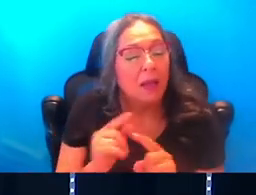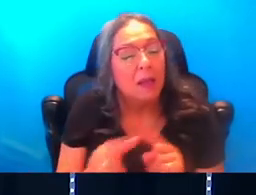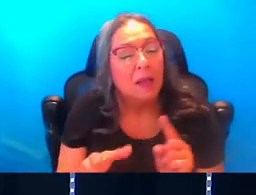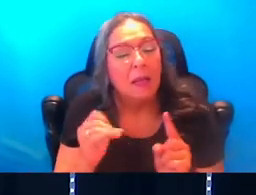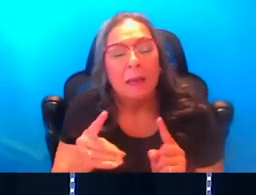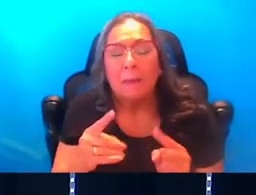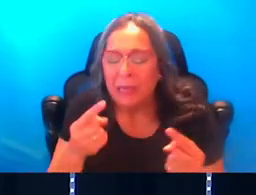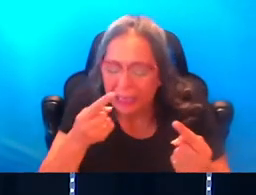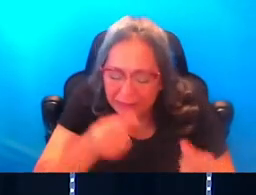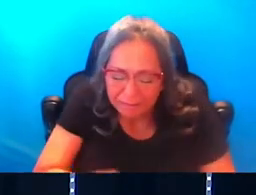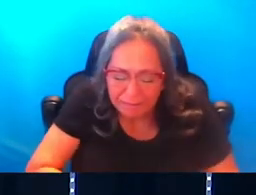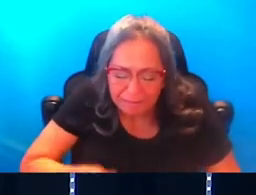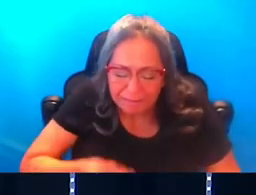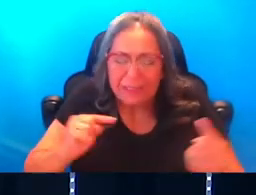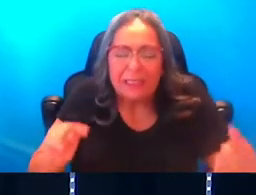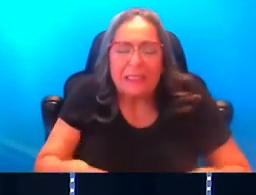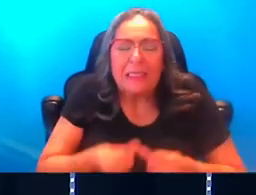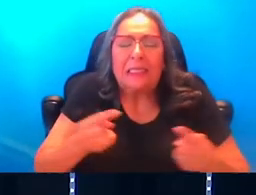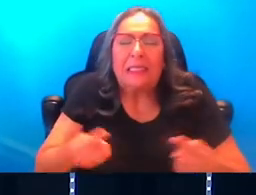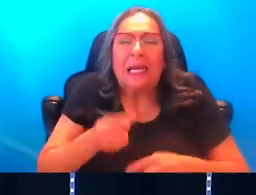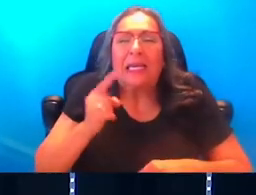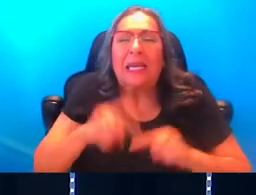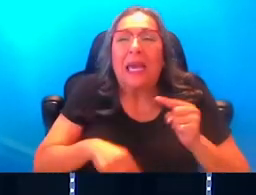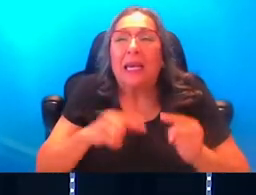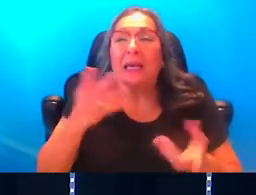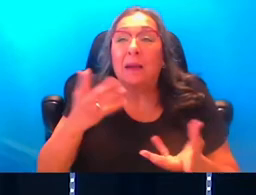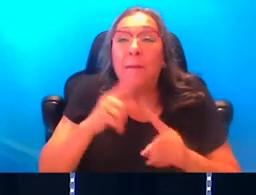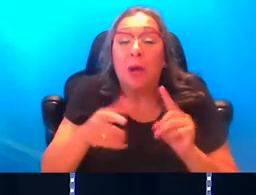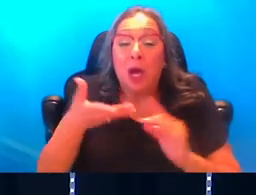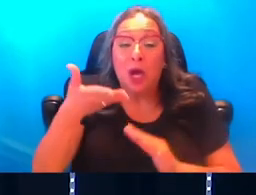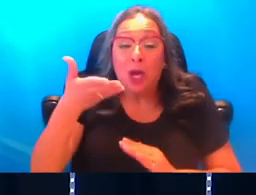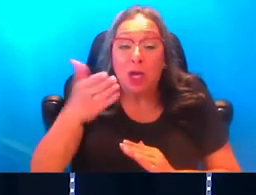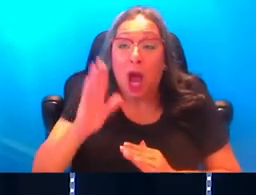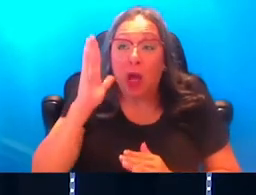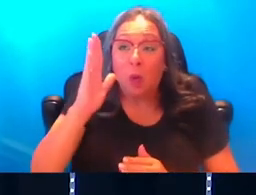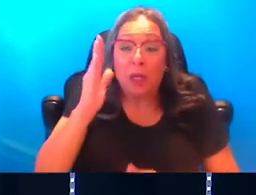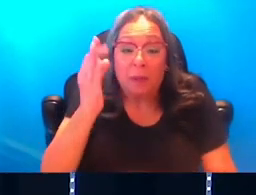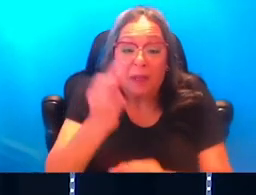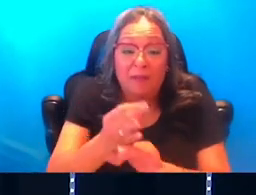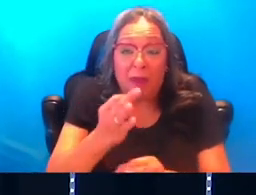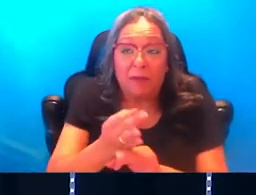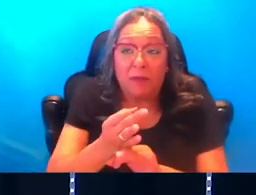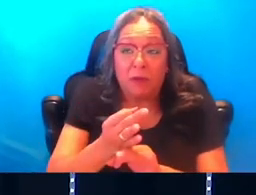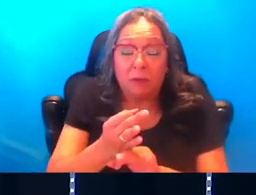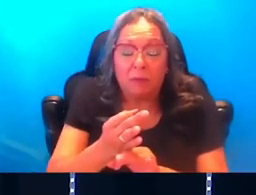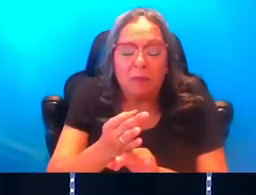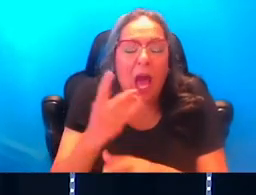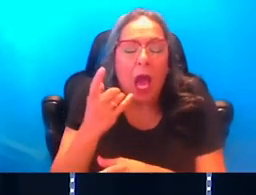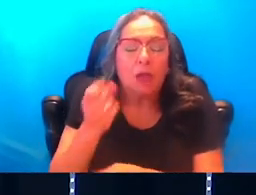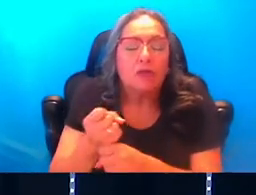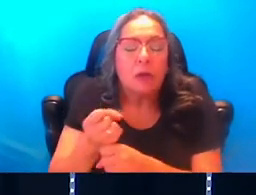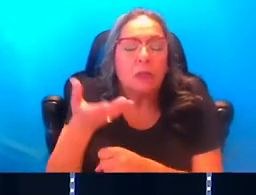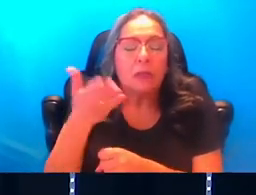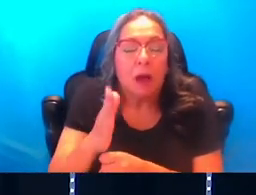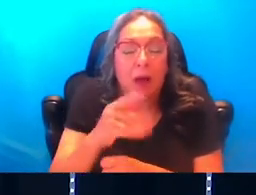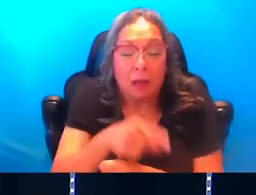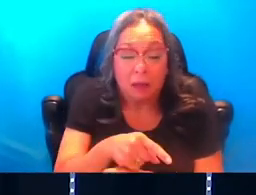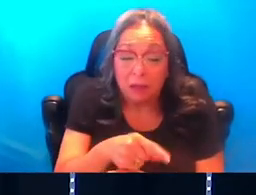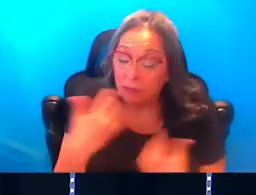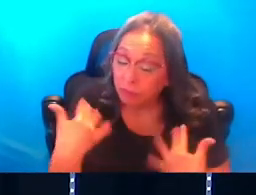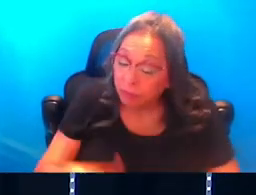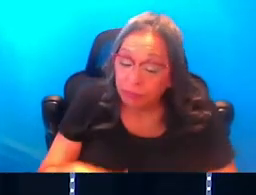pain, the confusion, I can't, but God will be faithful. And he trusted. You see how deep his faith